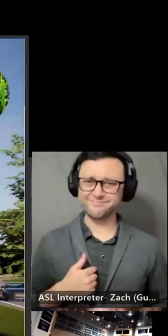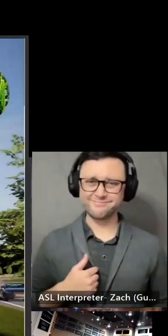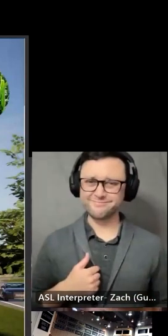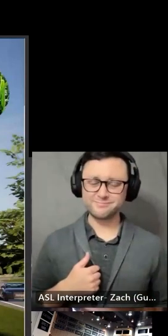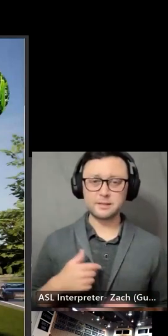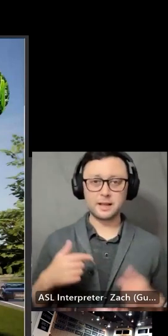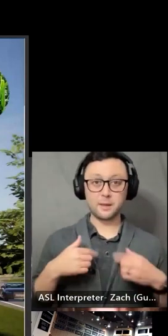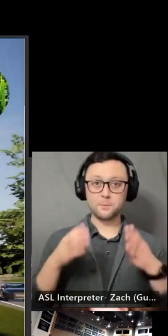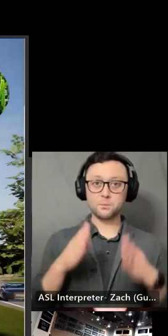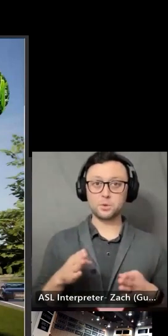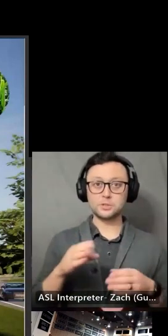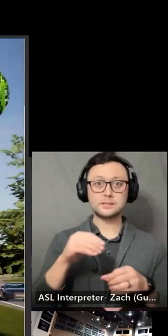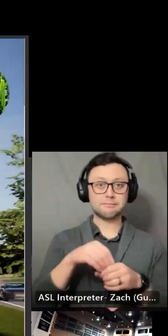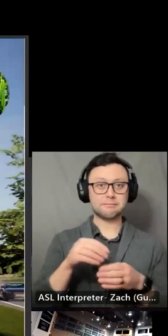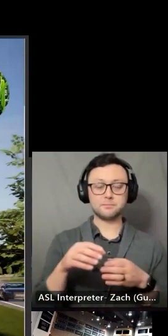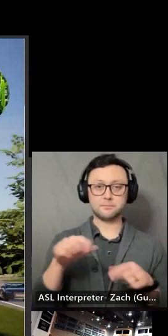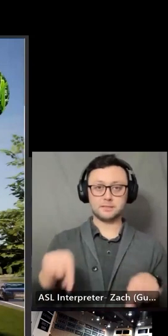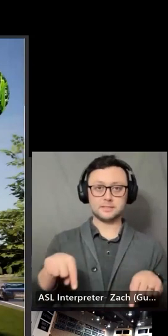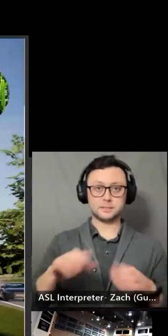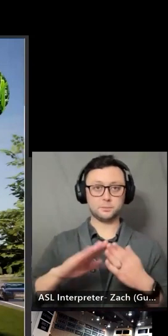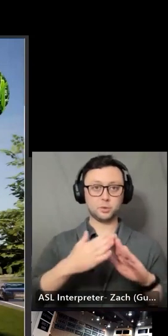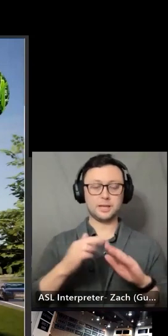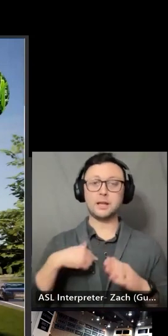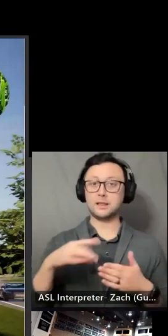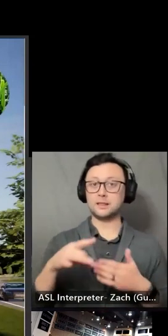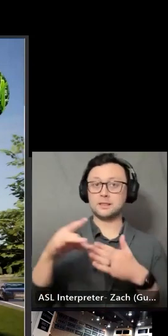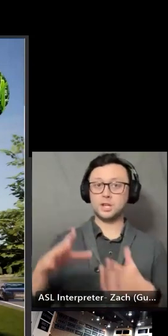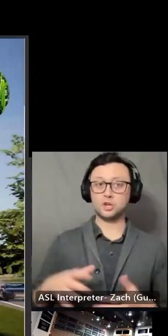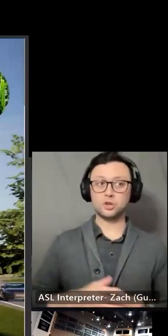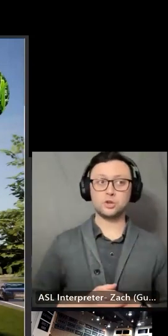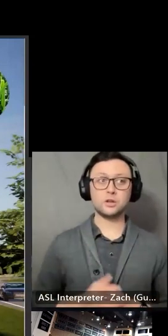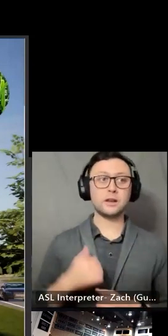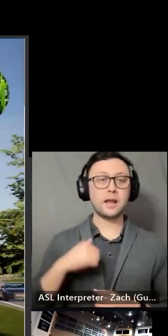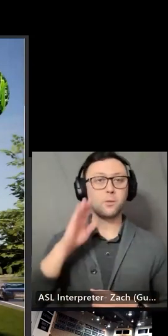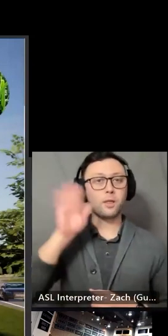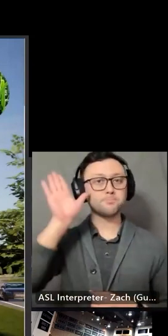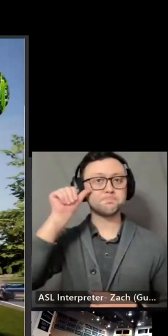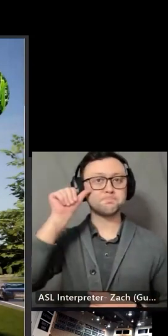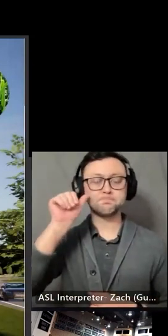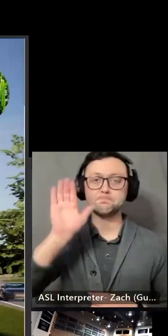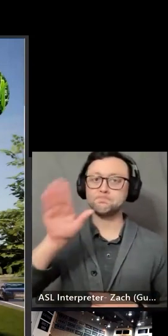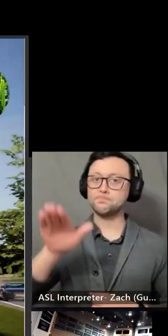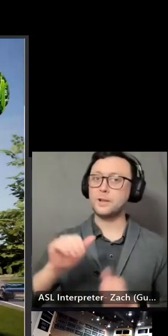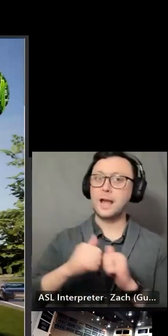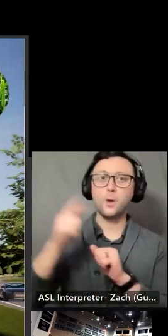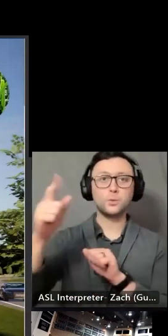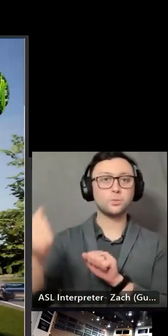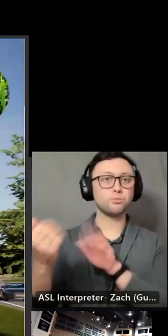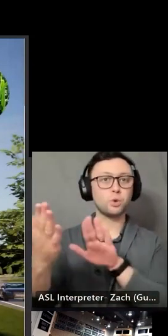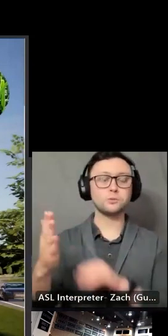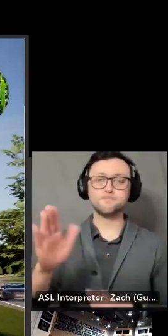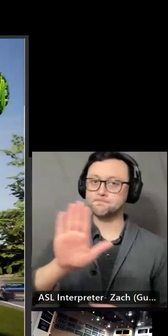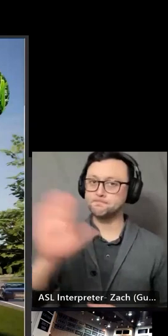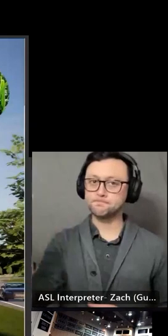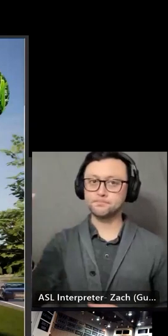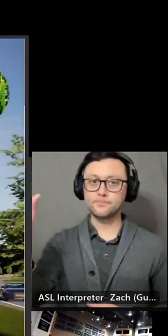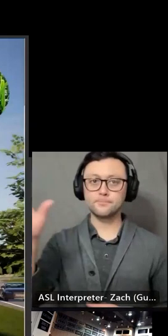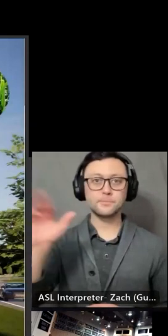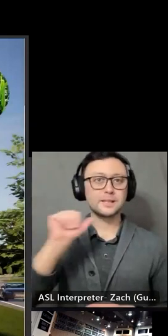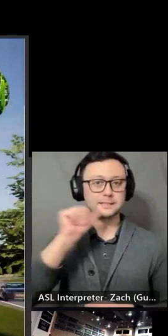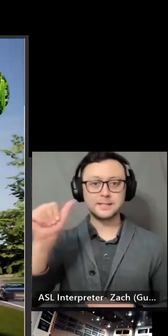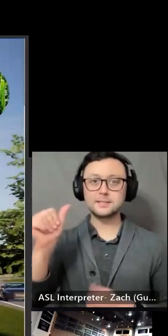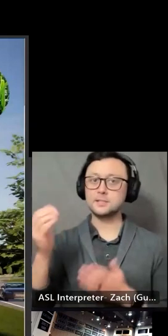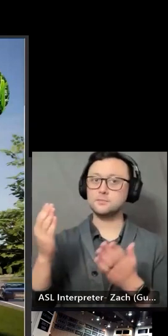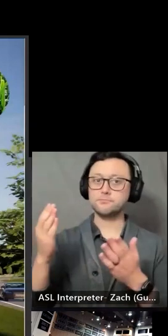as a leader in my community, I'm going to be steadfastly against the way you're approaching this right now, because it doesn't serve